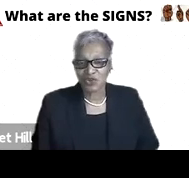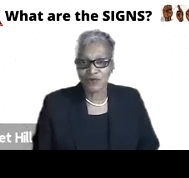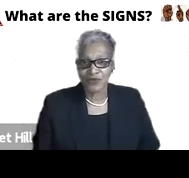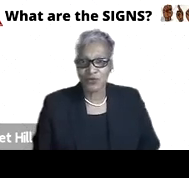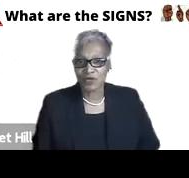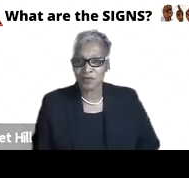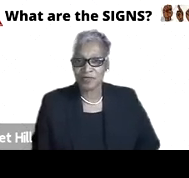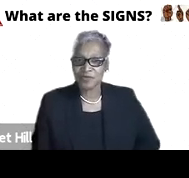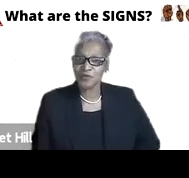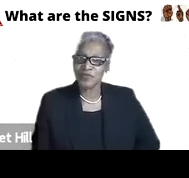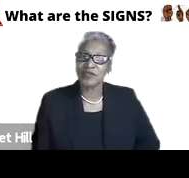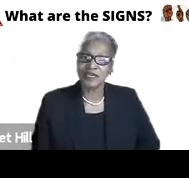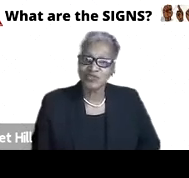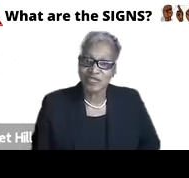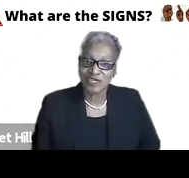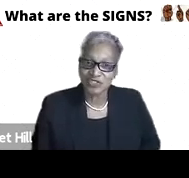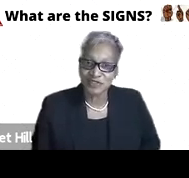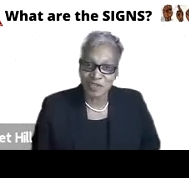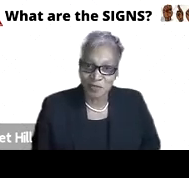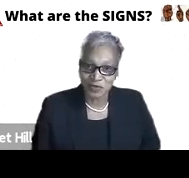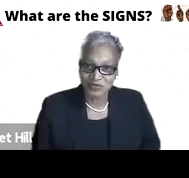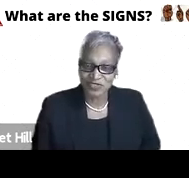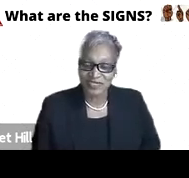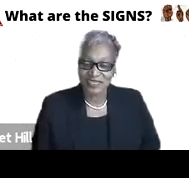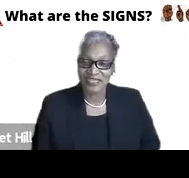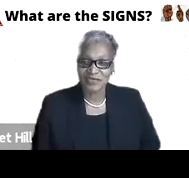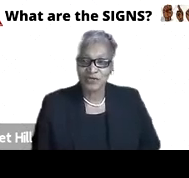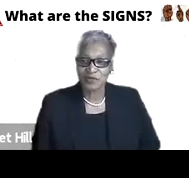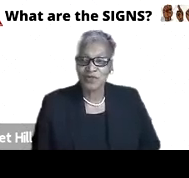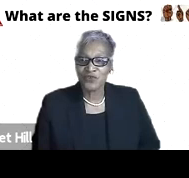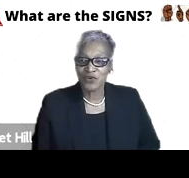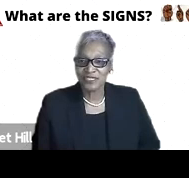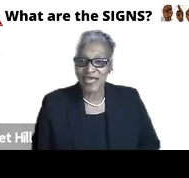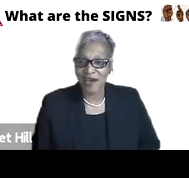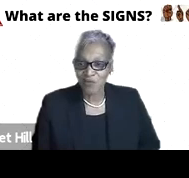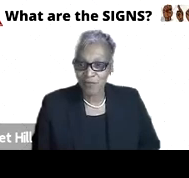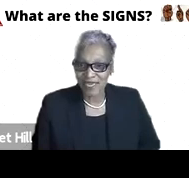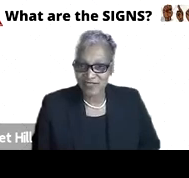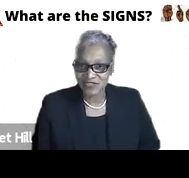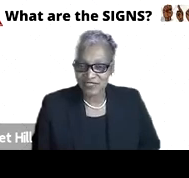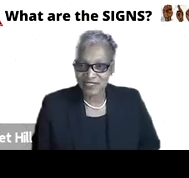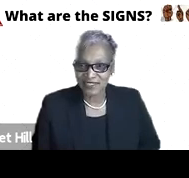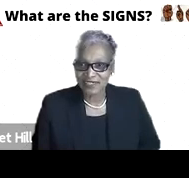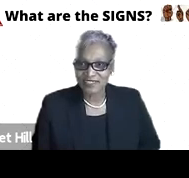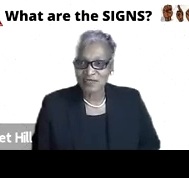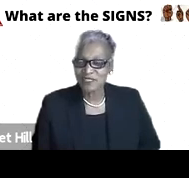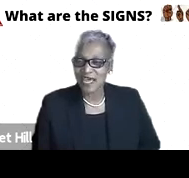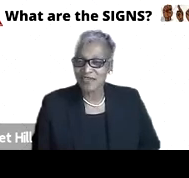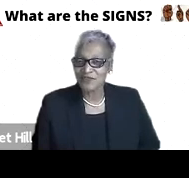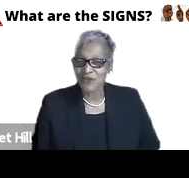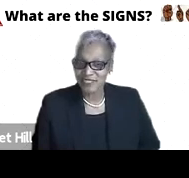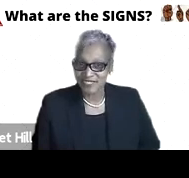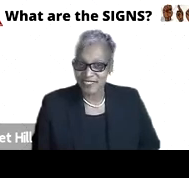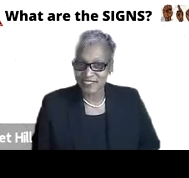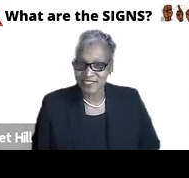Our session overview, we're going to begin with the introduction of numbers. Then we're going to move on to the alphabets, some